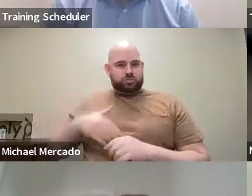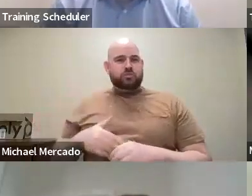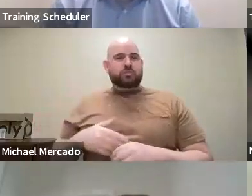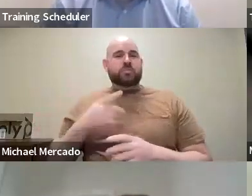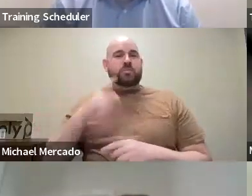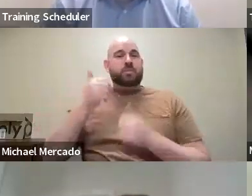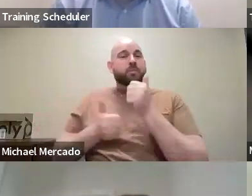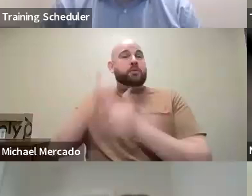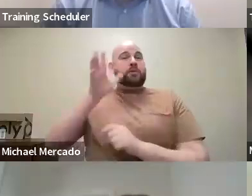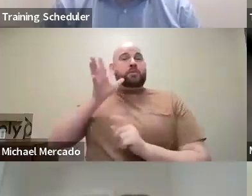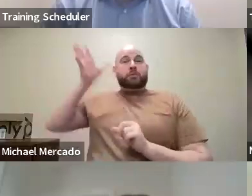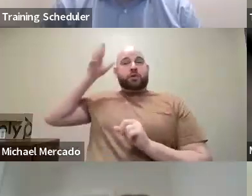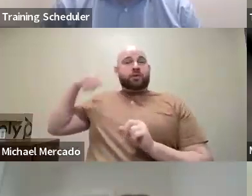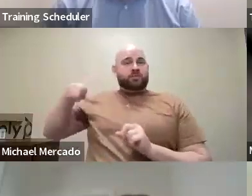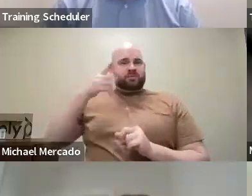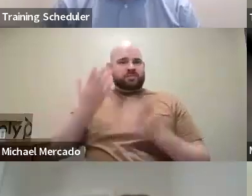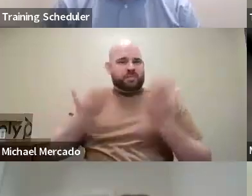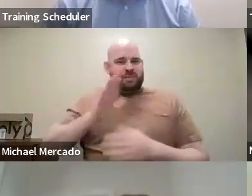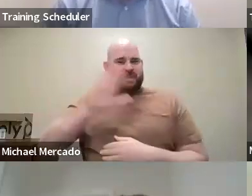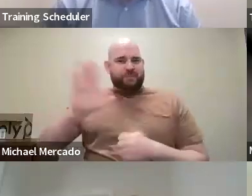they're born to hearing parents.